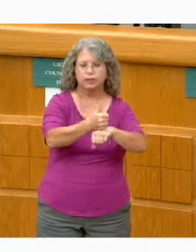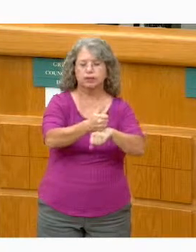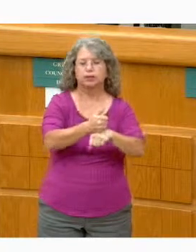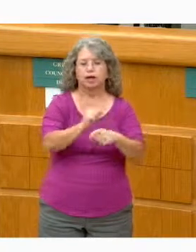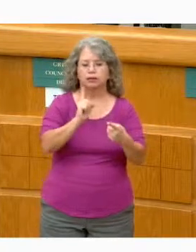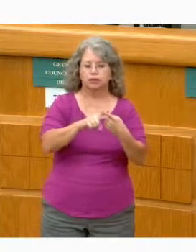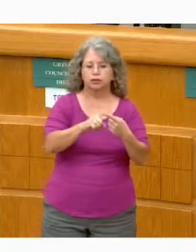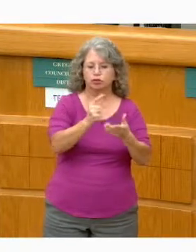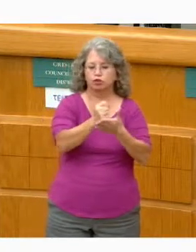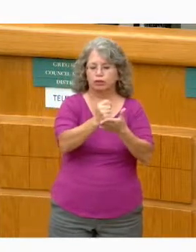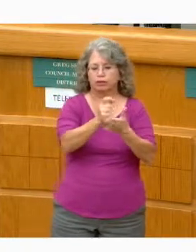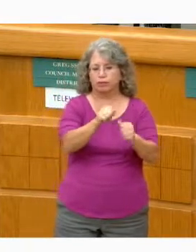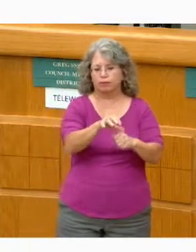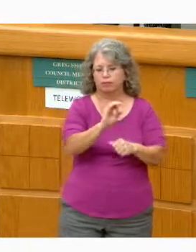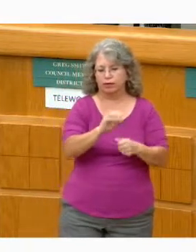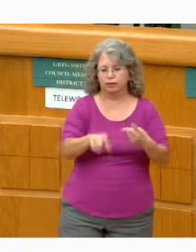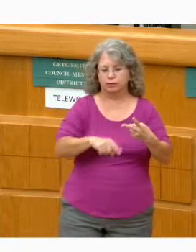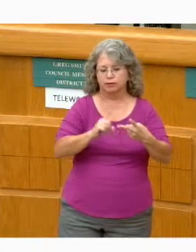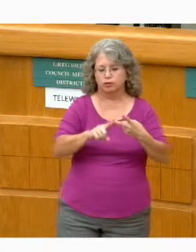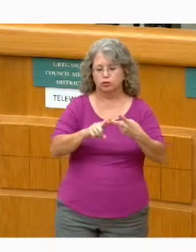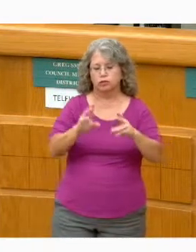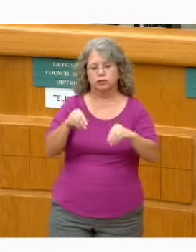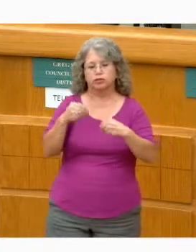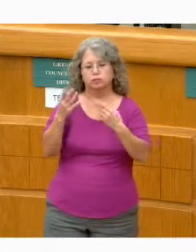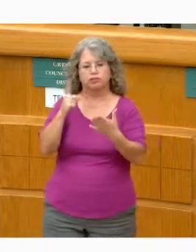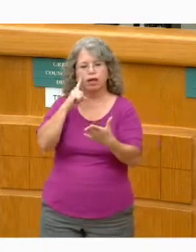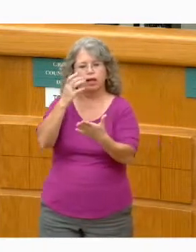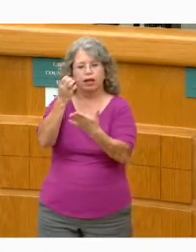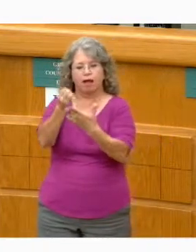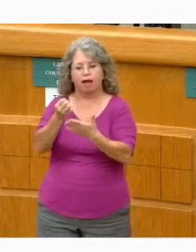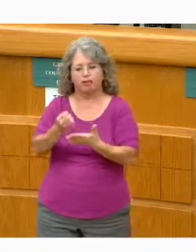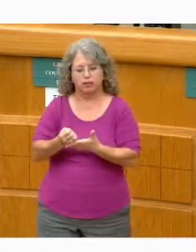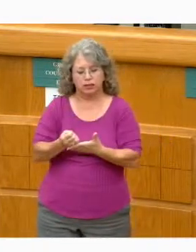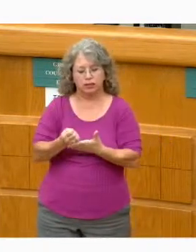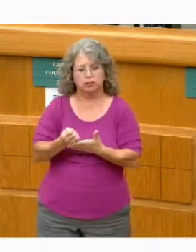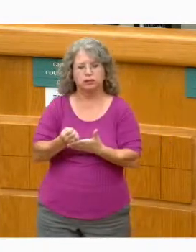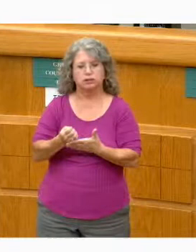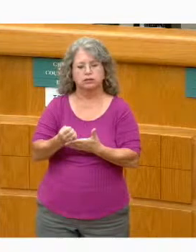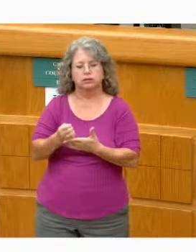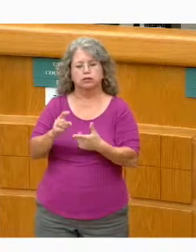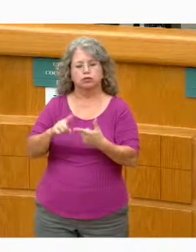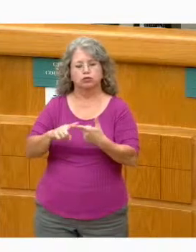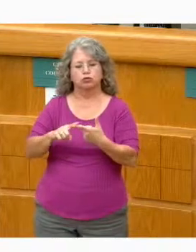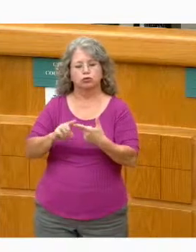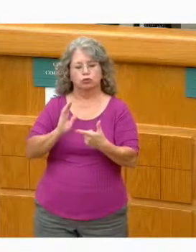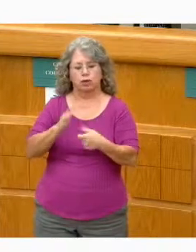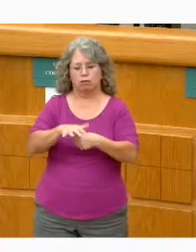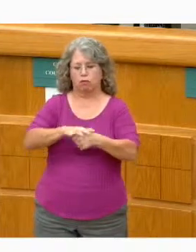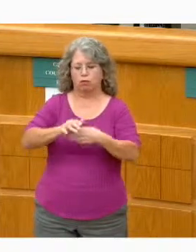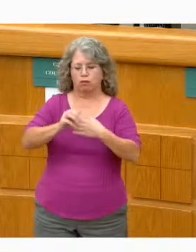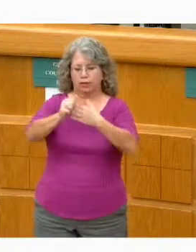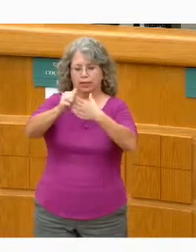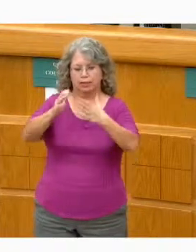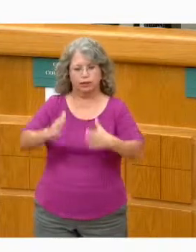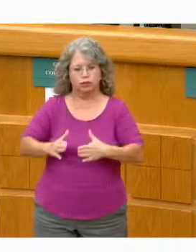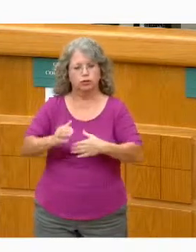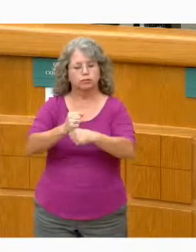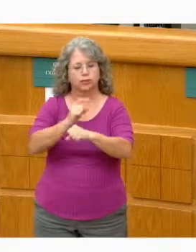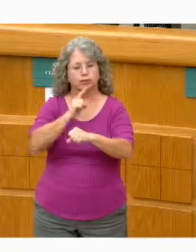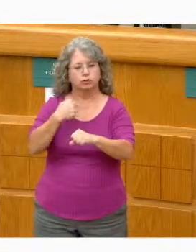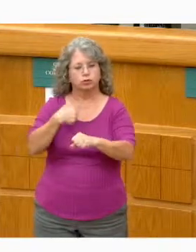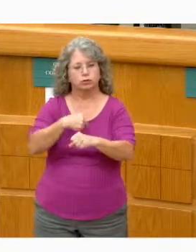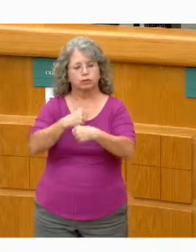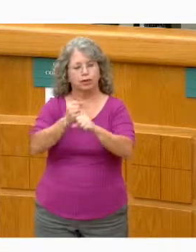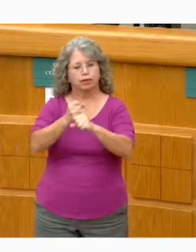a cure or treatment can be found. And two, it's to enable evidence-based decision-making by our local leaders to